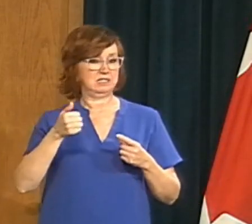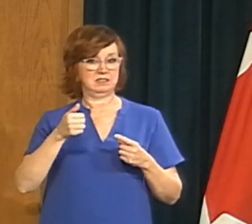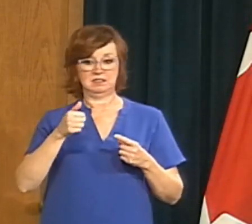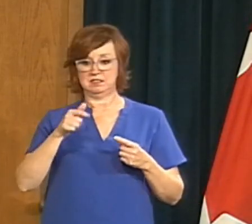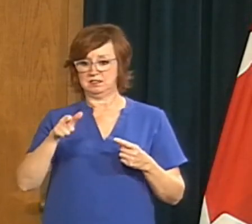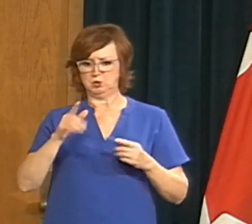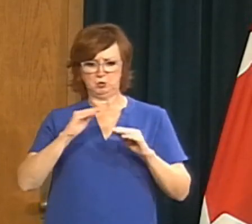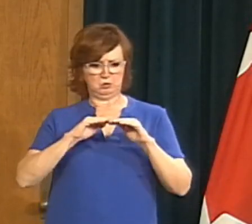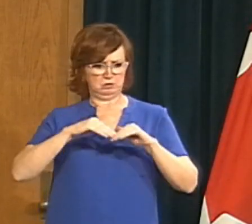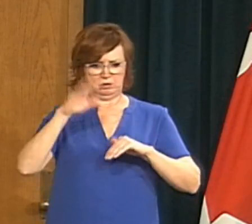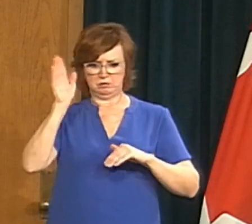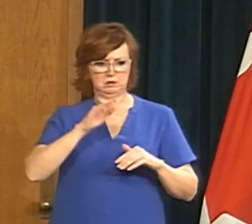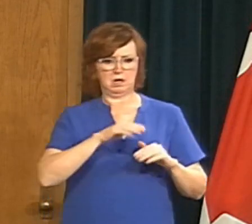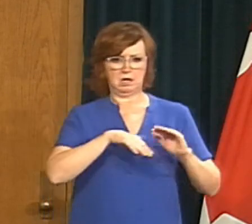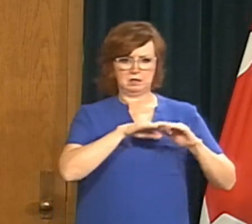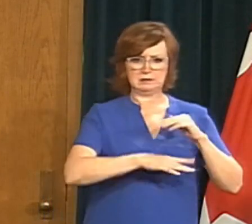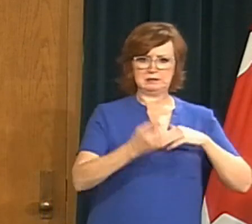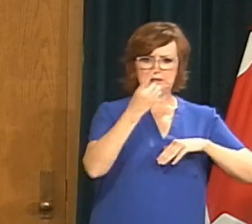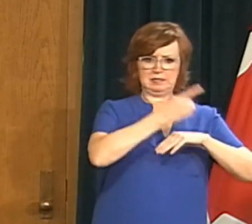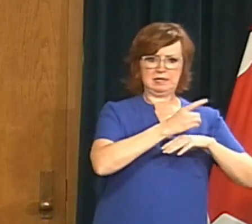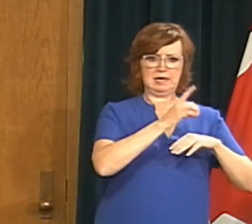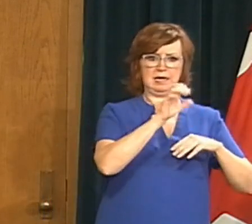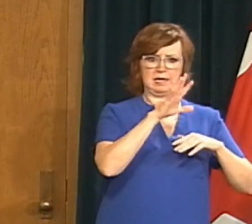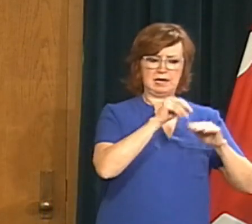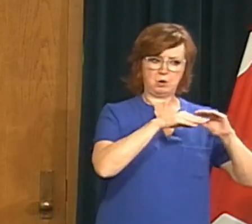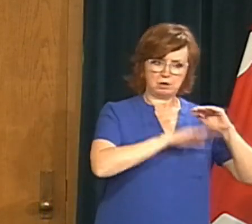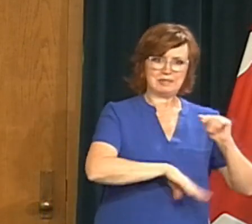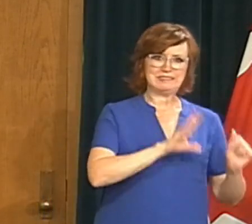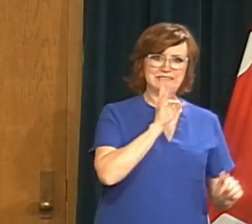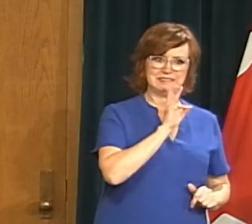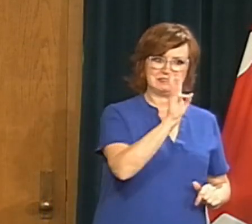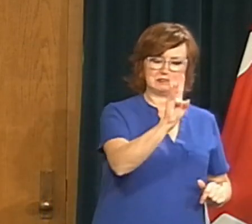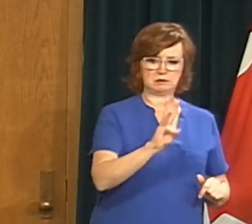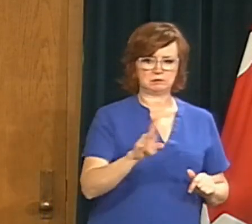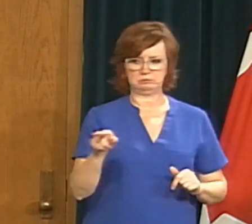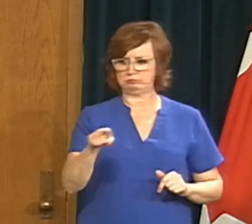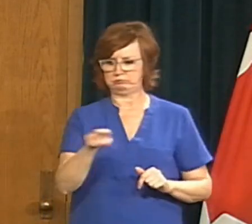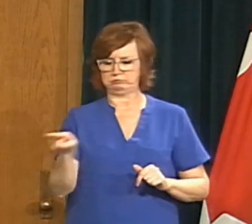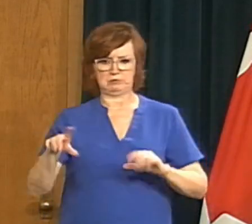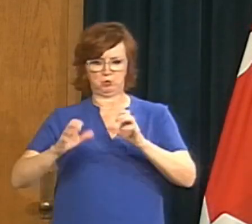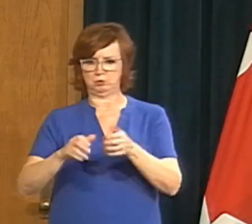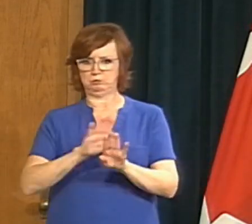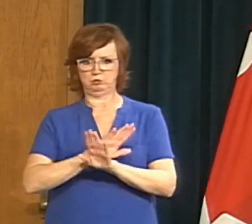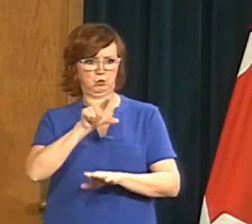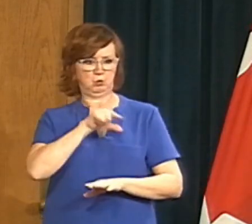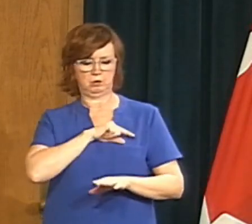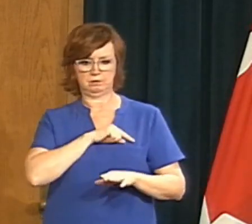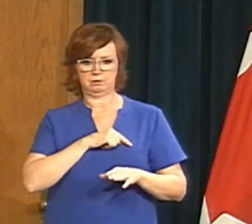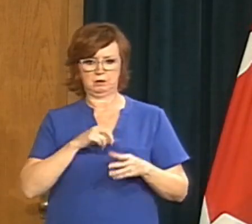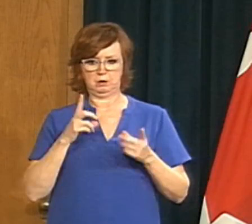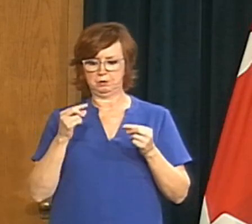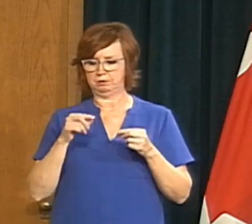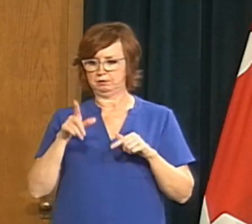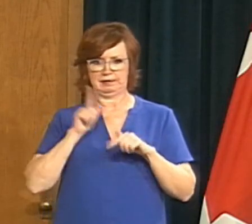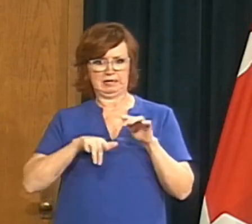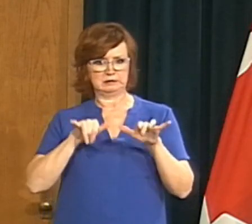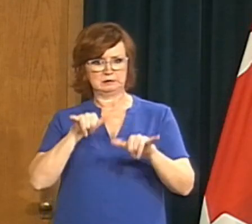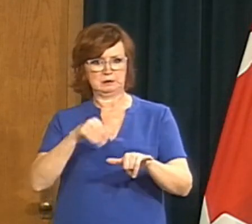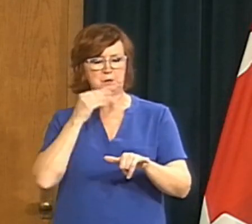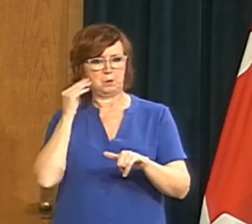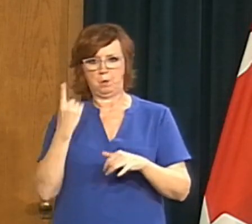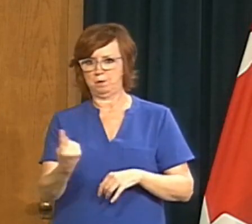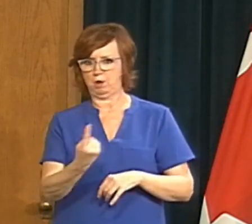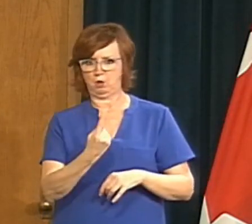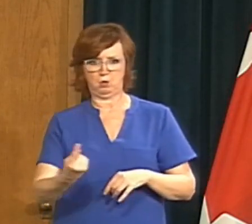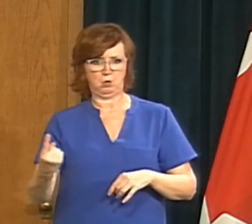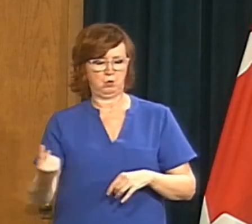And even if they did want to send older school children to childcare, how would you account for that capacity when there is